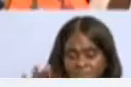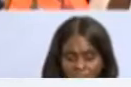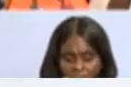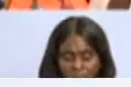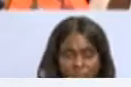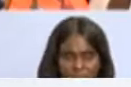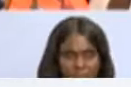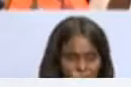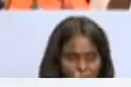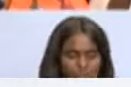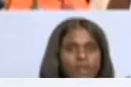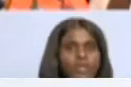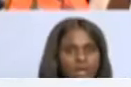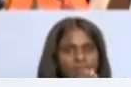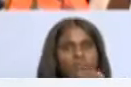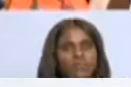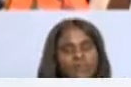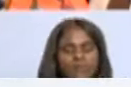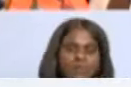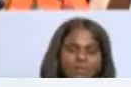traction.